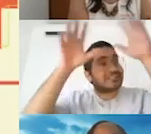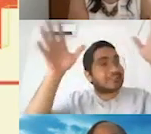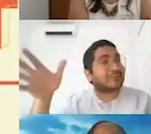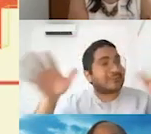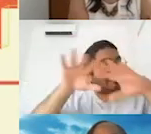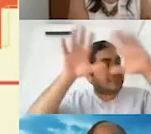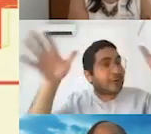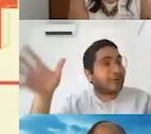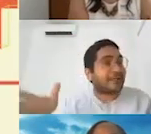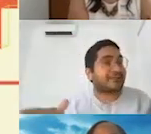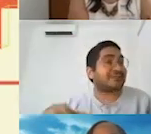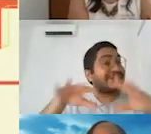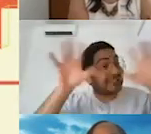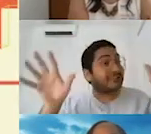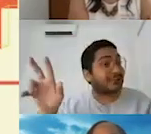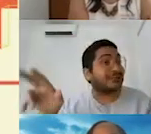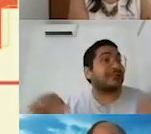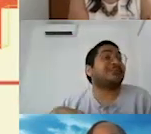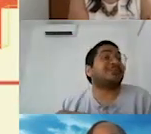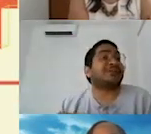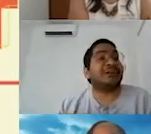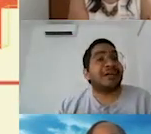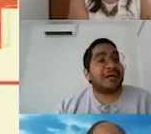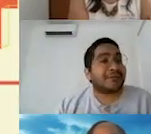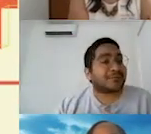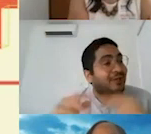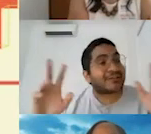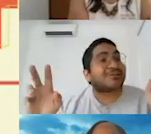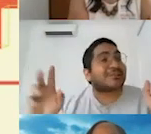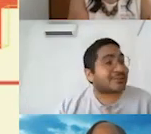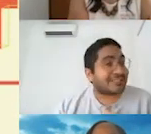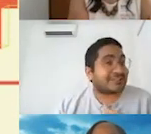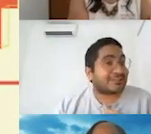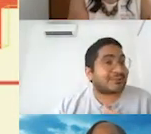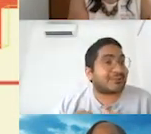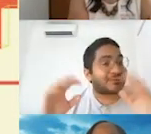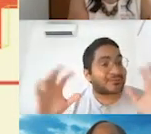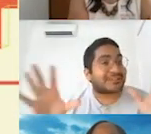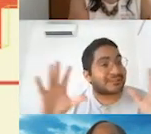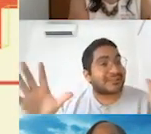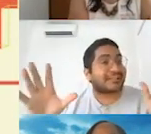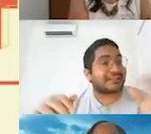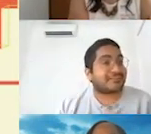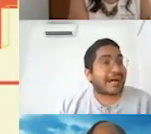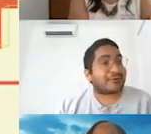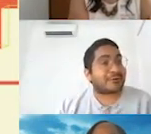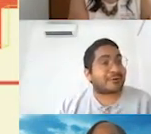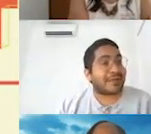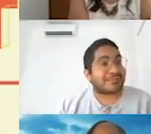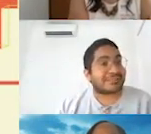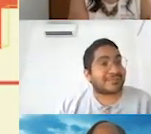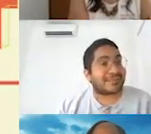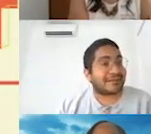under that fall under decolonial literature, we're not using the word decolonial or the word coloniality of